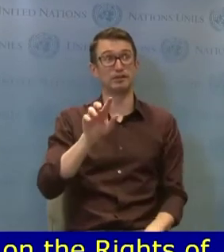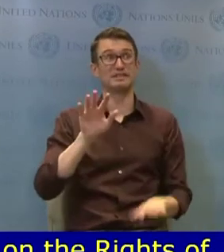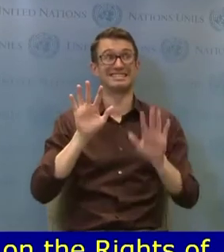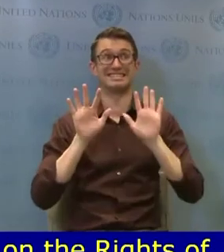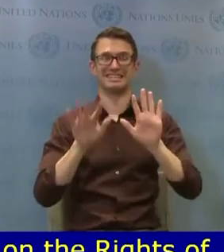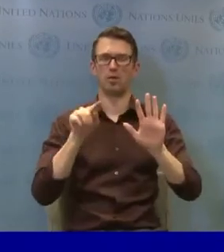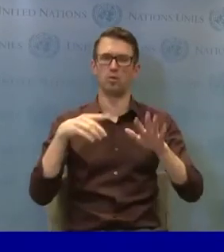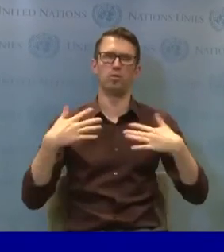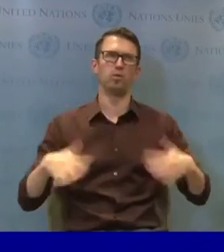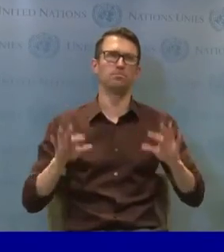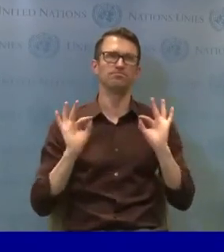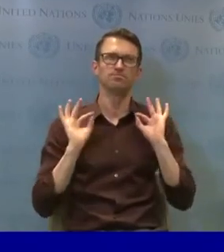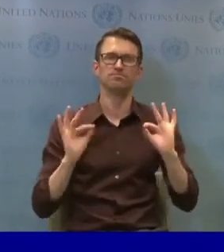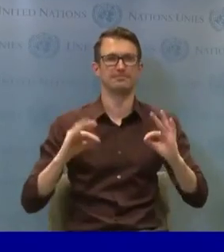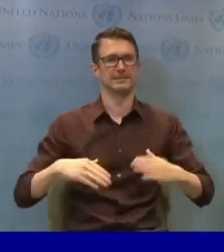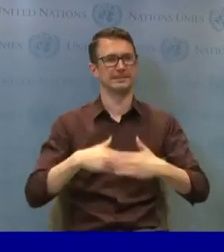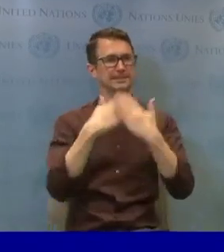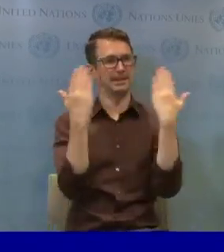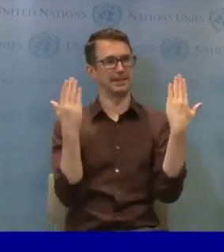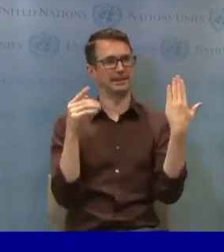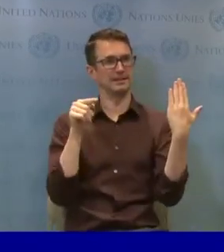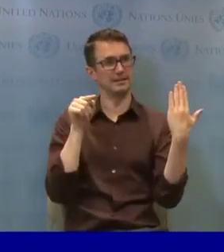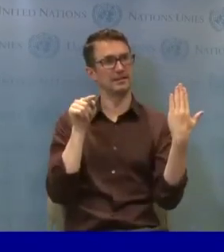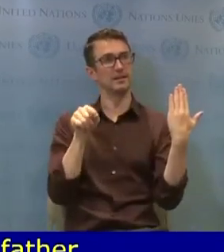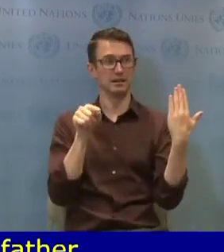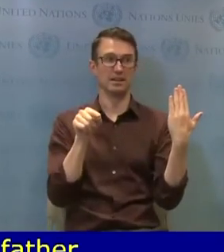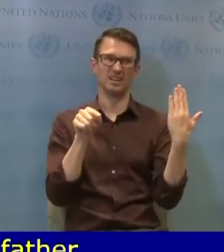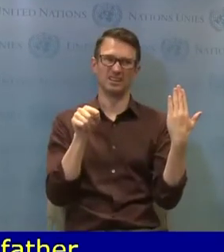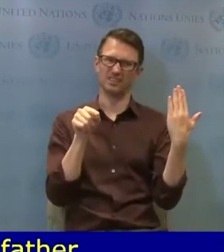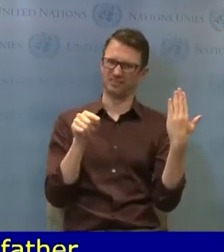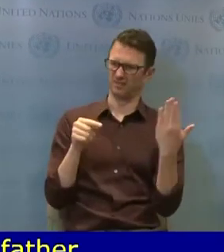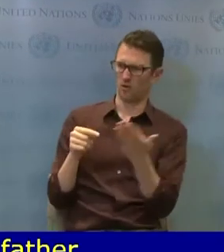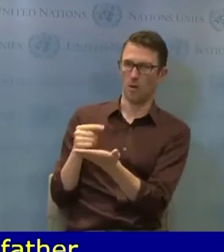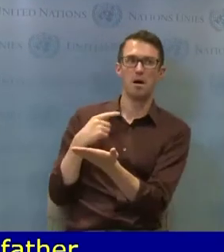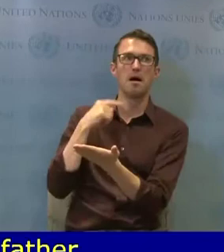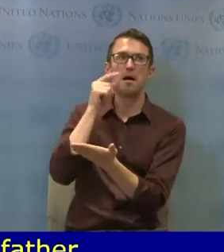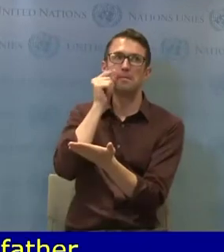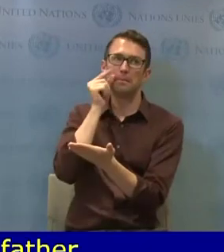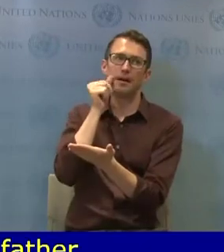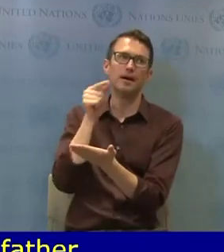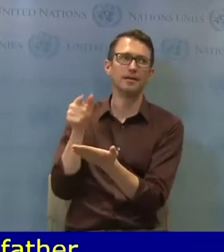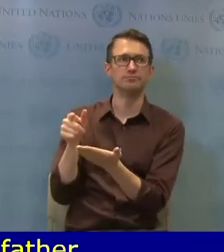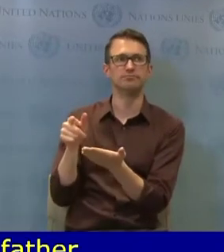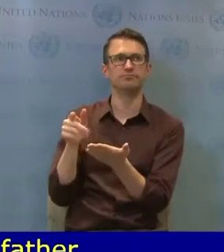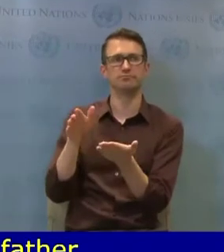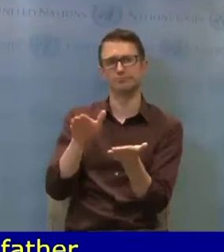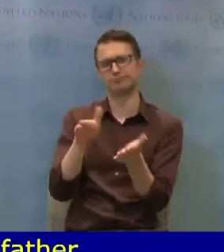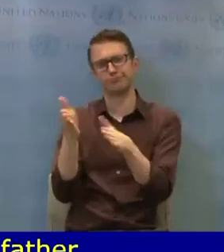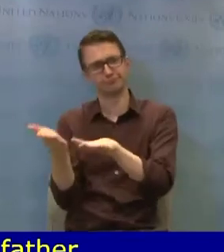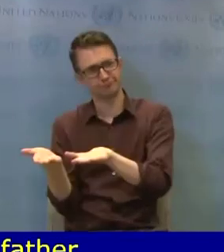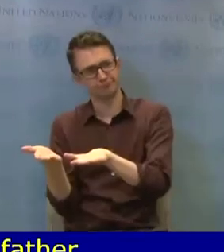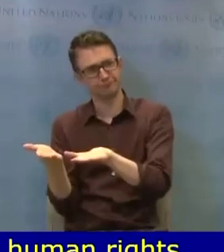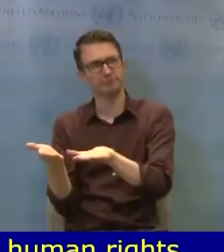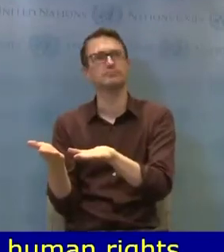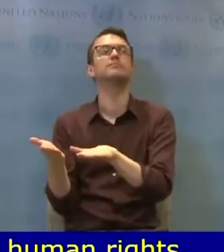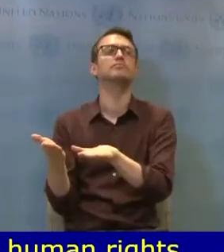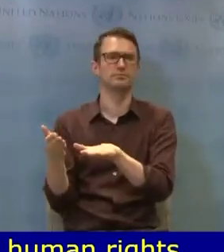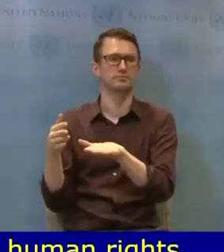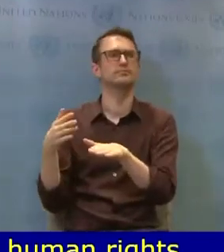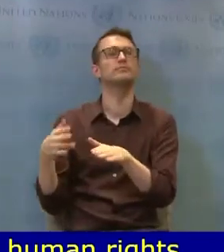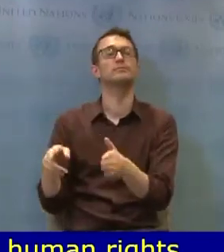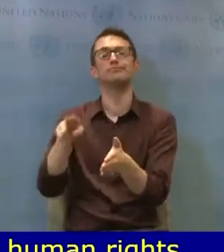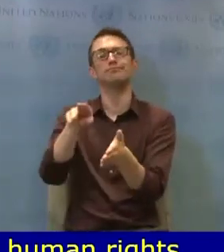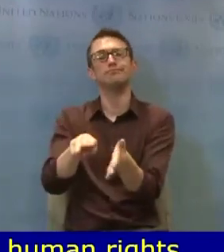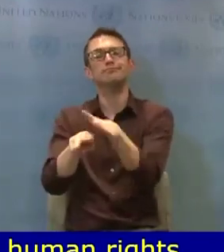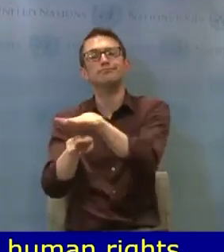2012. On the 3rd of December 2012, a burial ceremony was held for Ambassador Kikia by the government and his